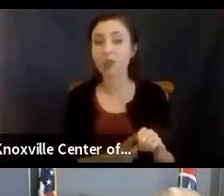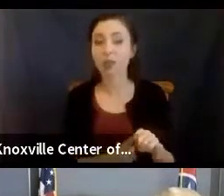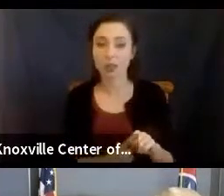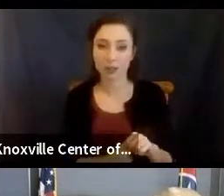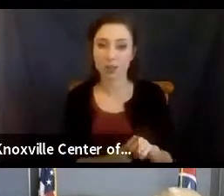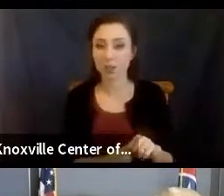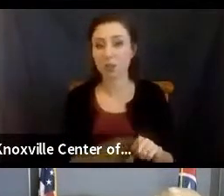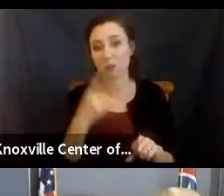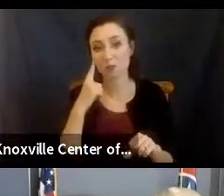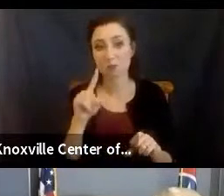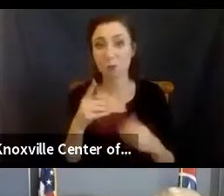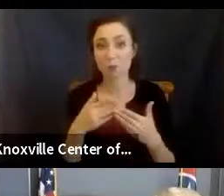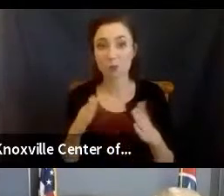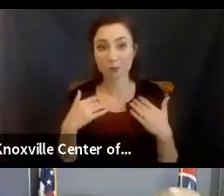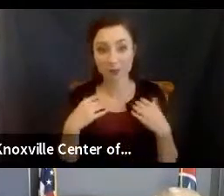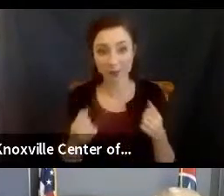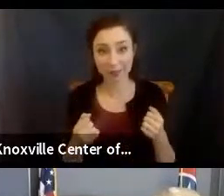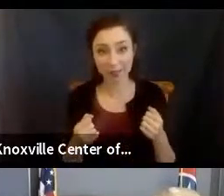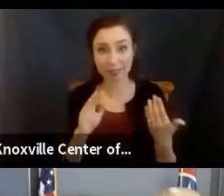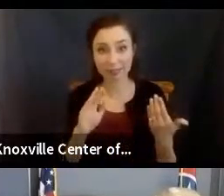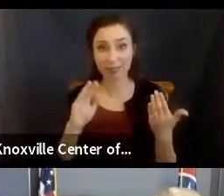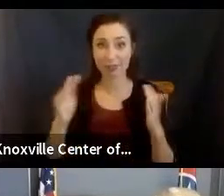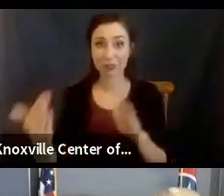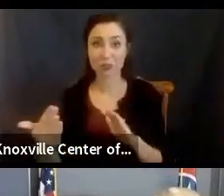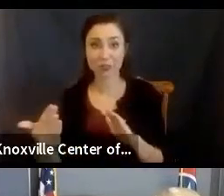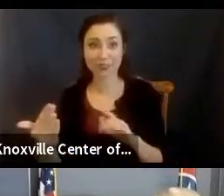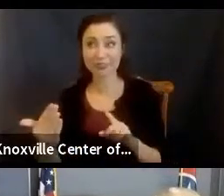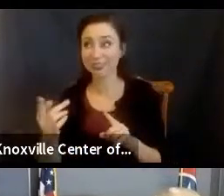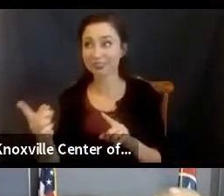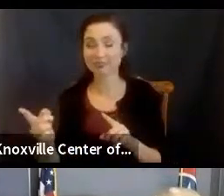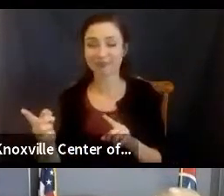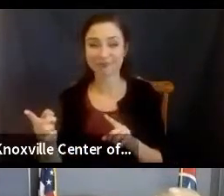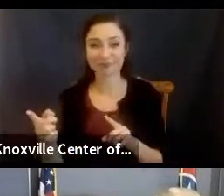the sake of public health, because the alternative is not